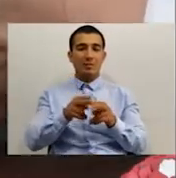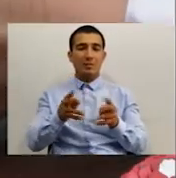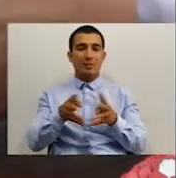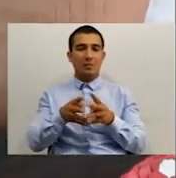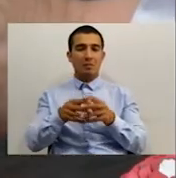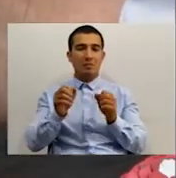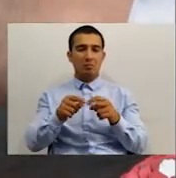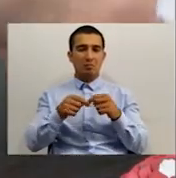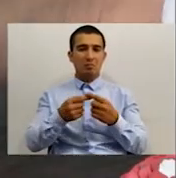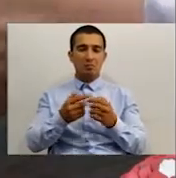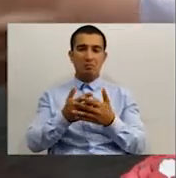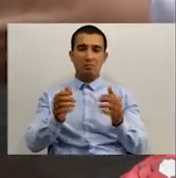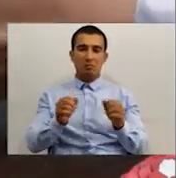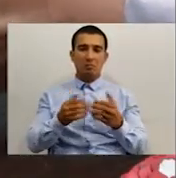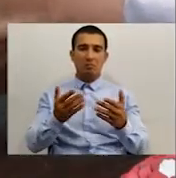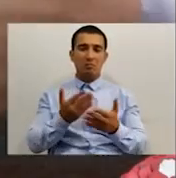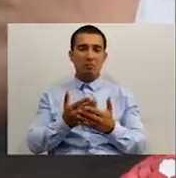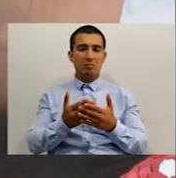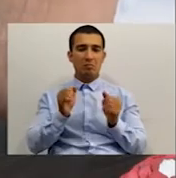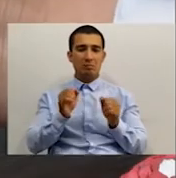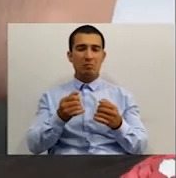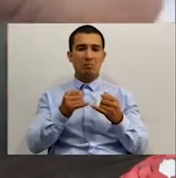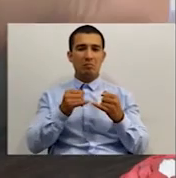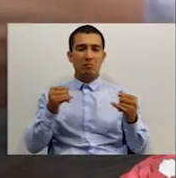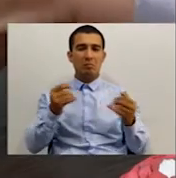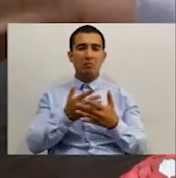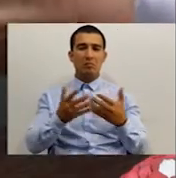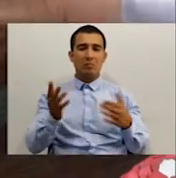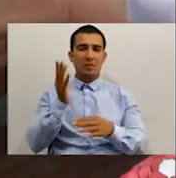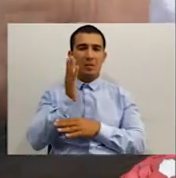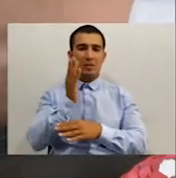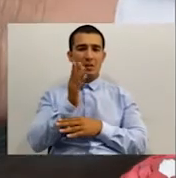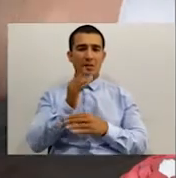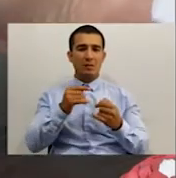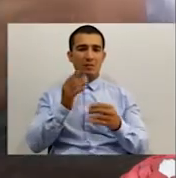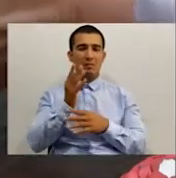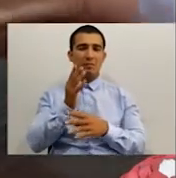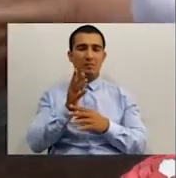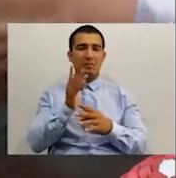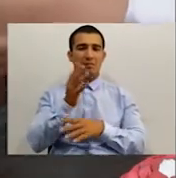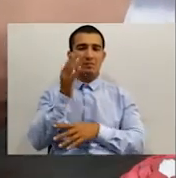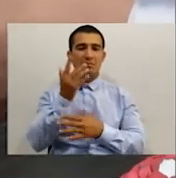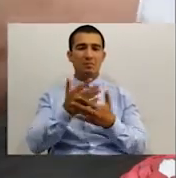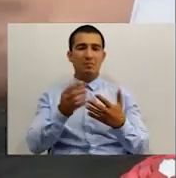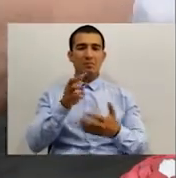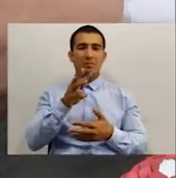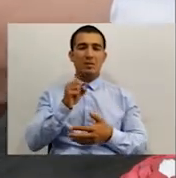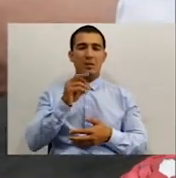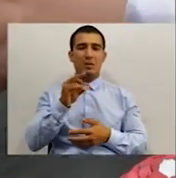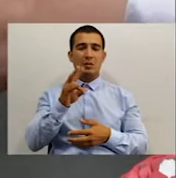Kanimdek har xil narsalardan to'qisa bo'ladi. Tabiiy nodalar, masalan, majnuntol